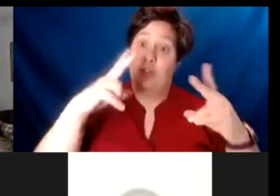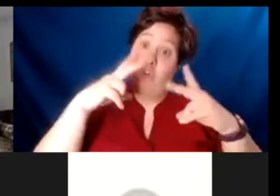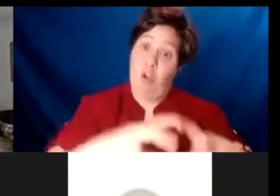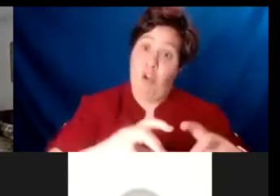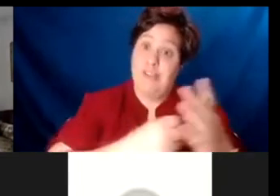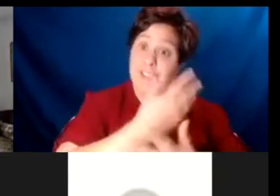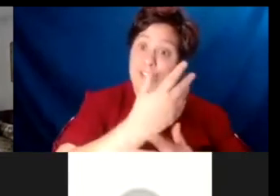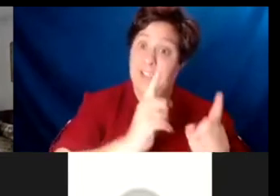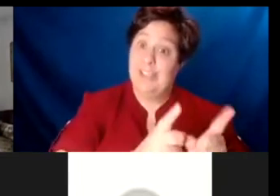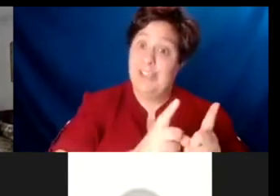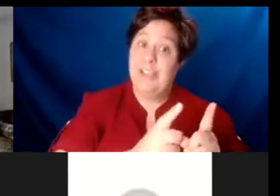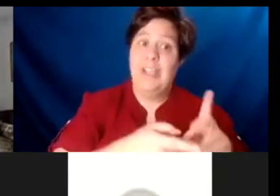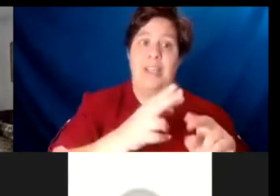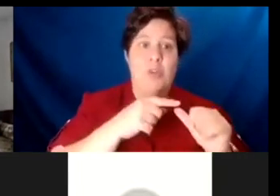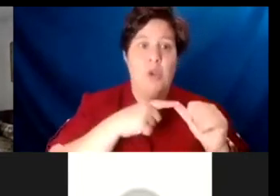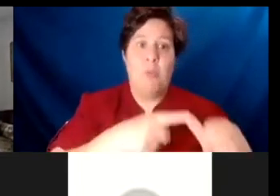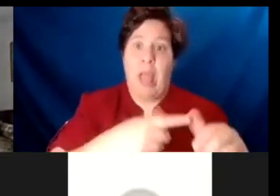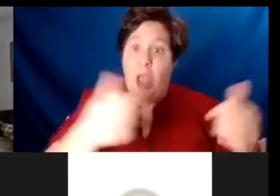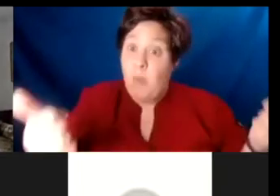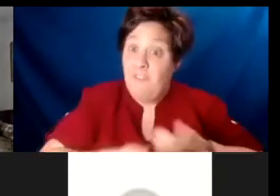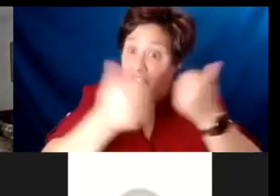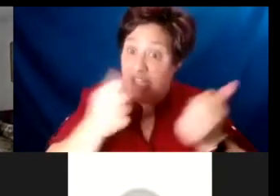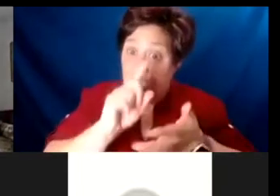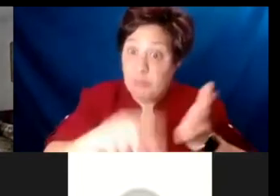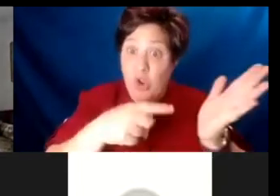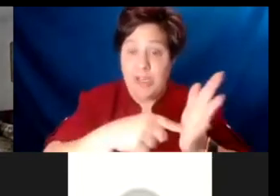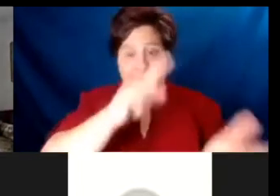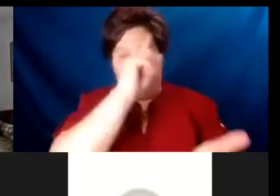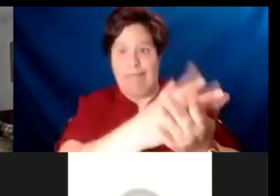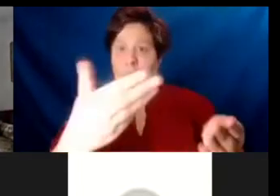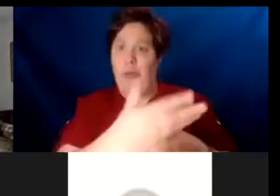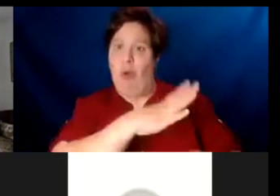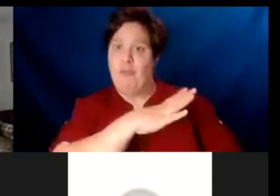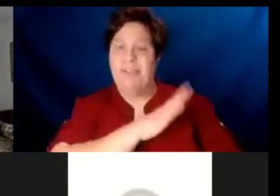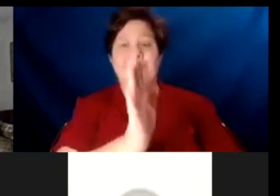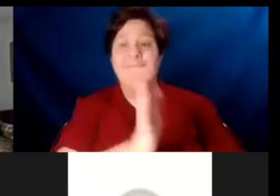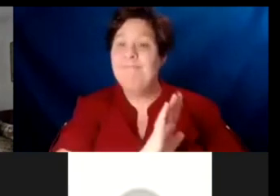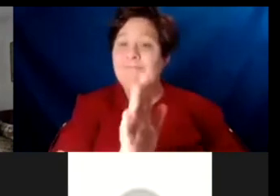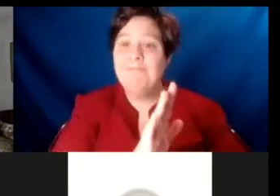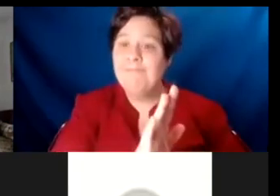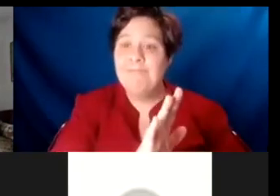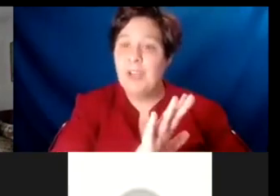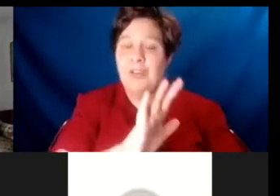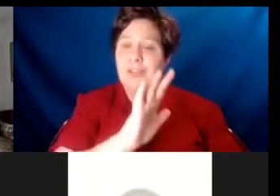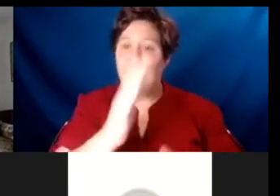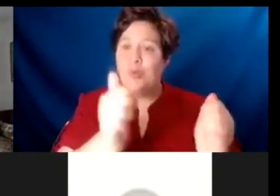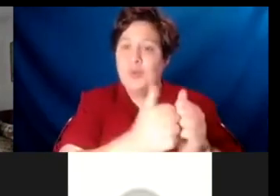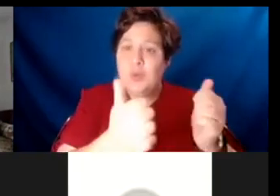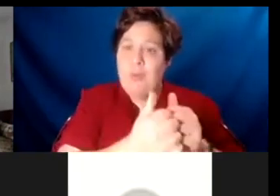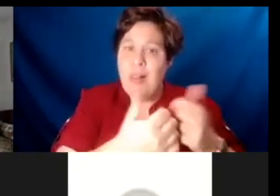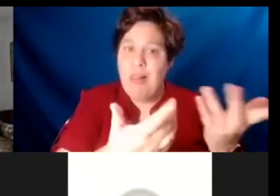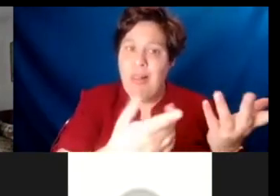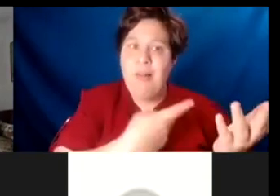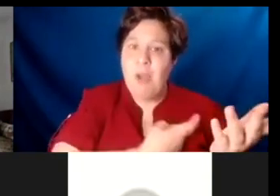know, if people apply with a finished, already decided piece of work, it won't really work for us, because we really